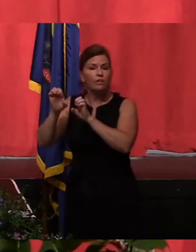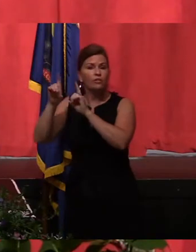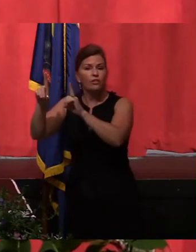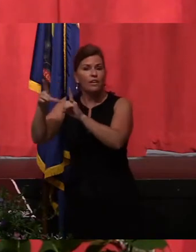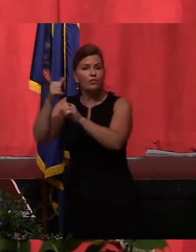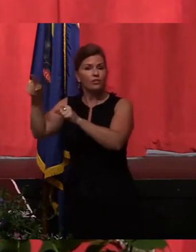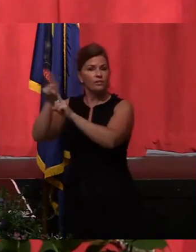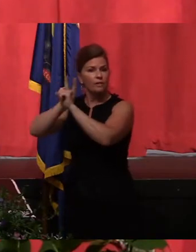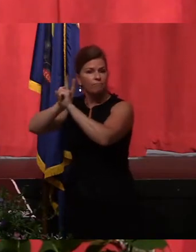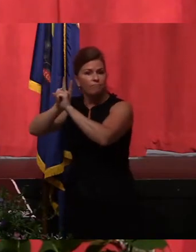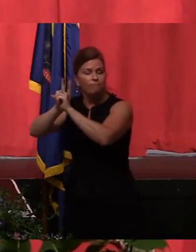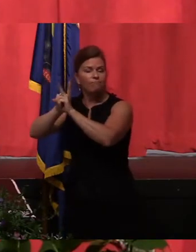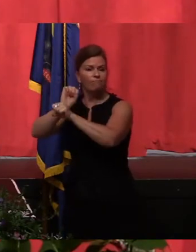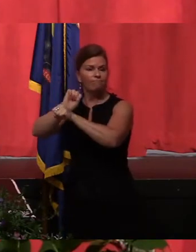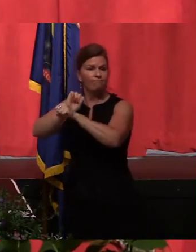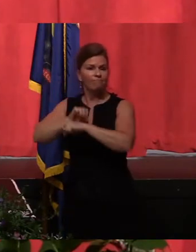apprenticeships.